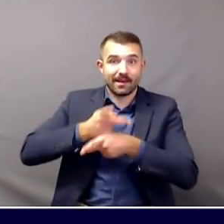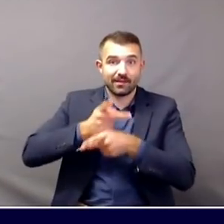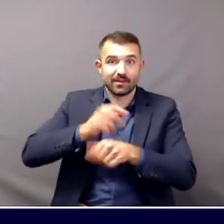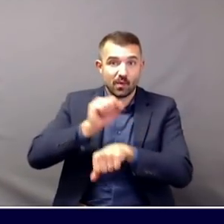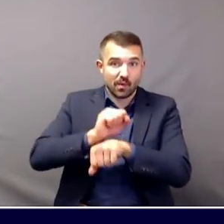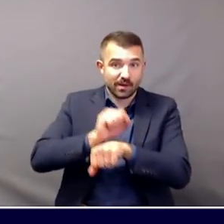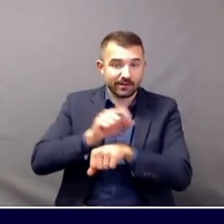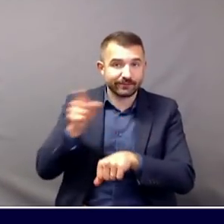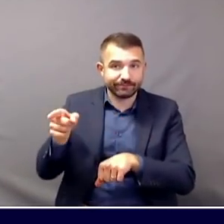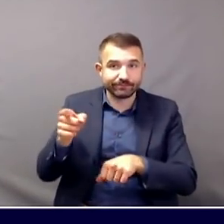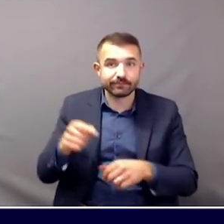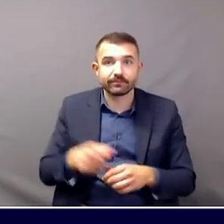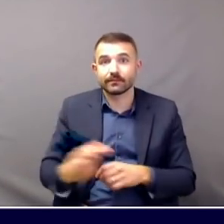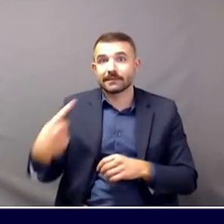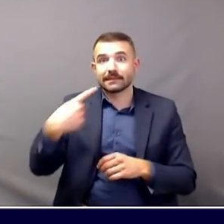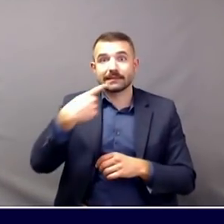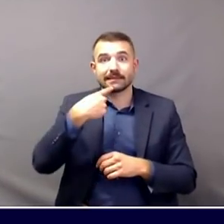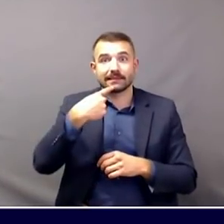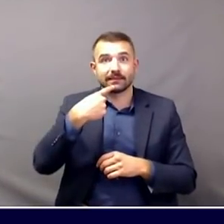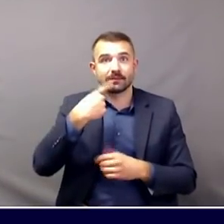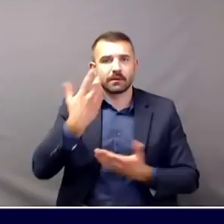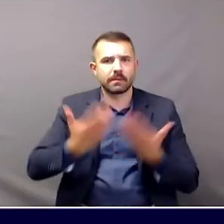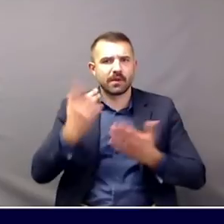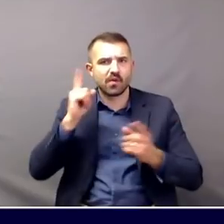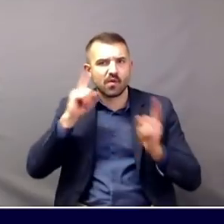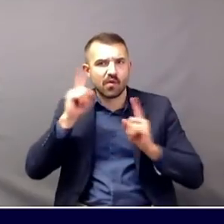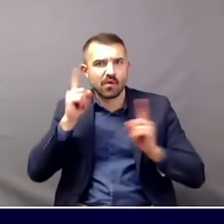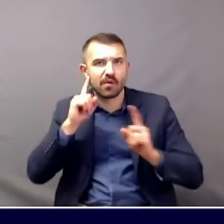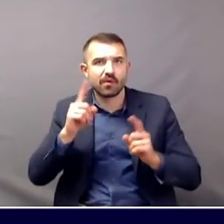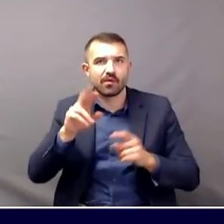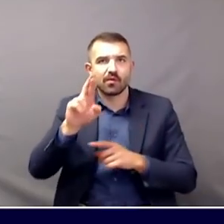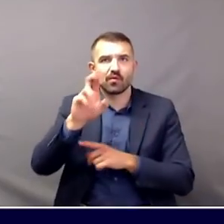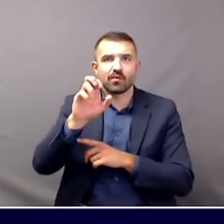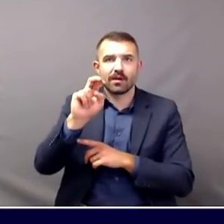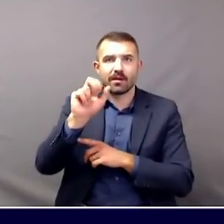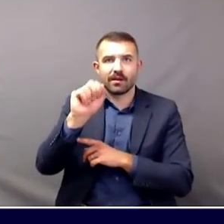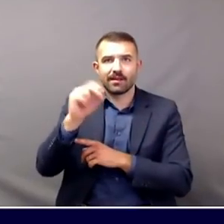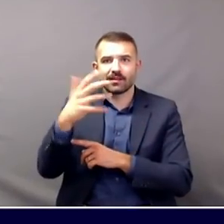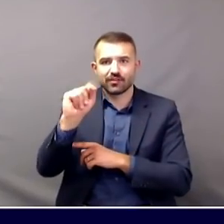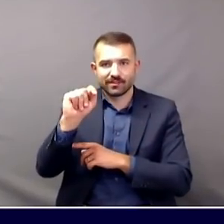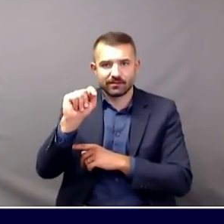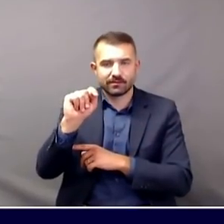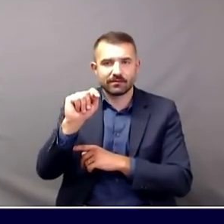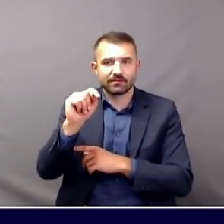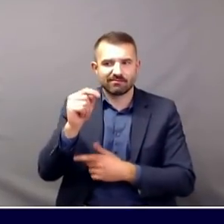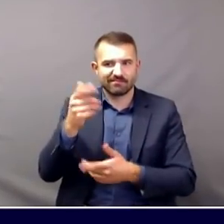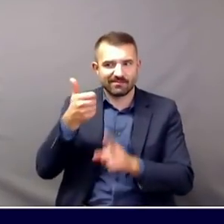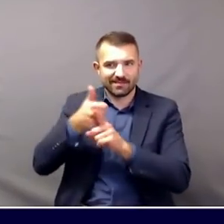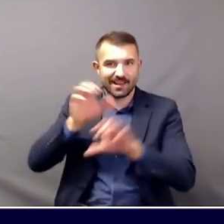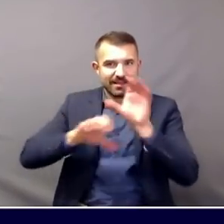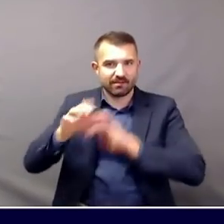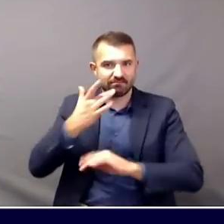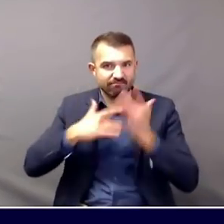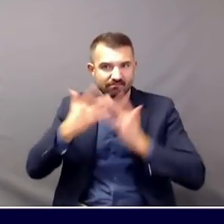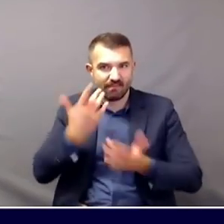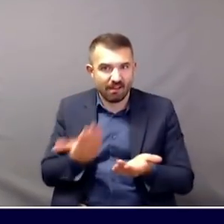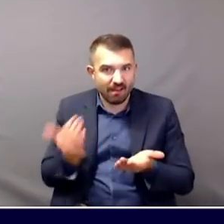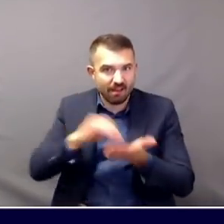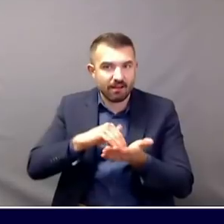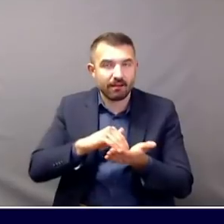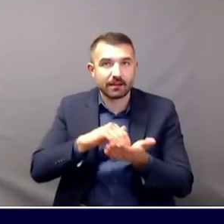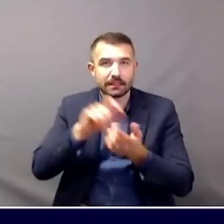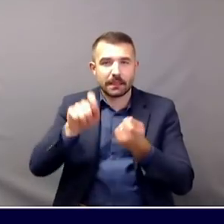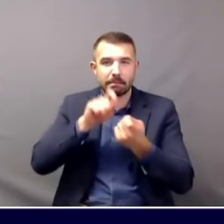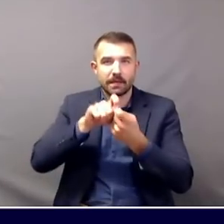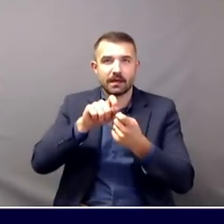reagent, that has resulted in a backlog for people getting test results, specifically Ellsworth Hospital,